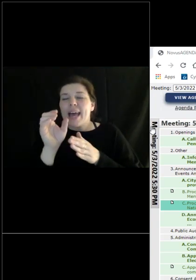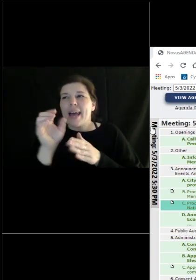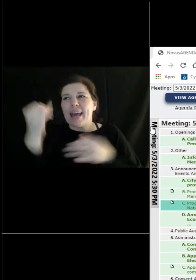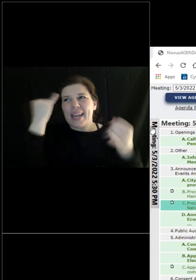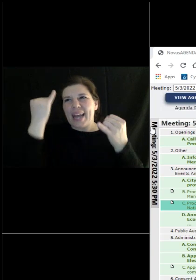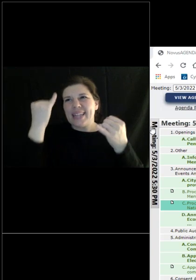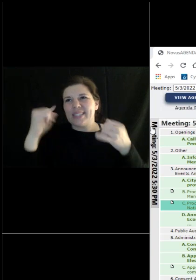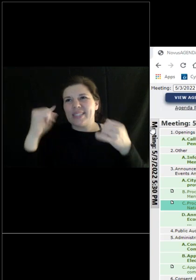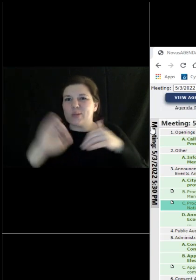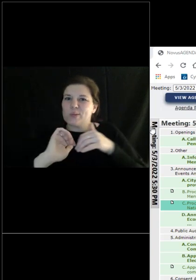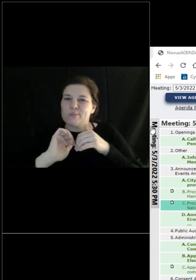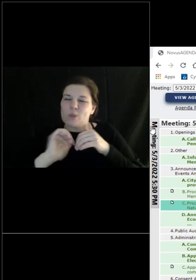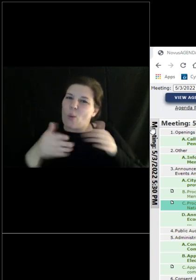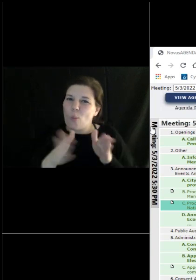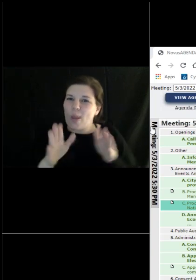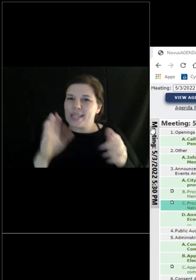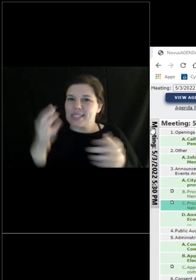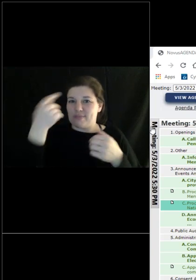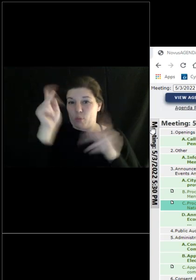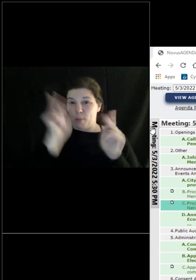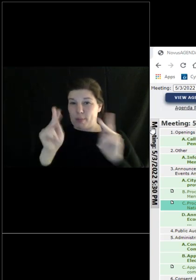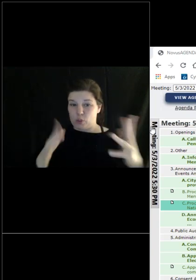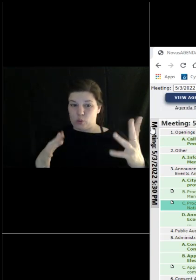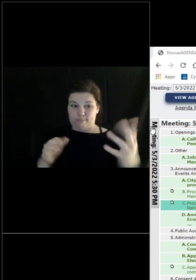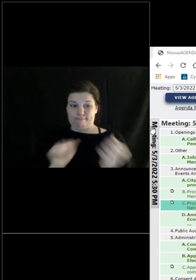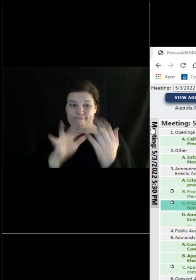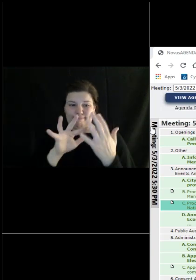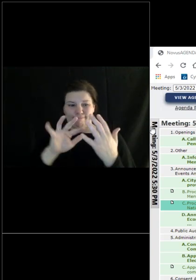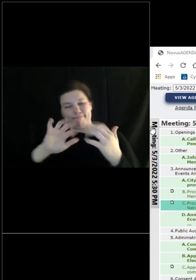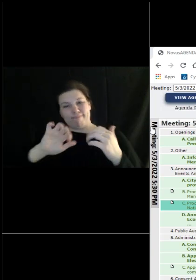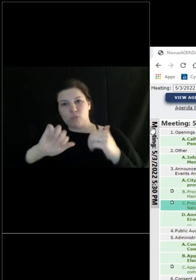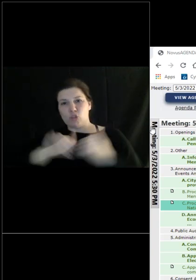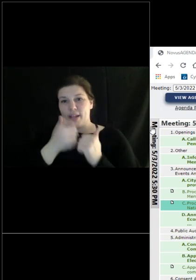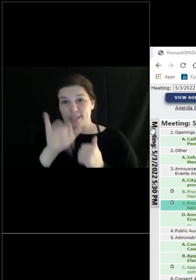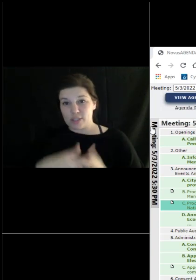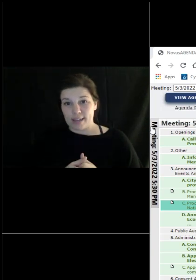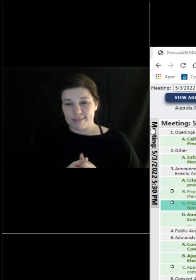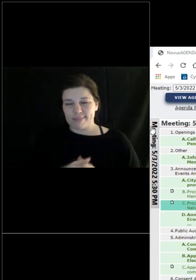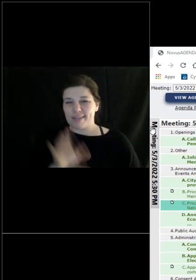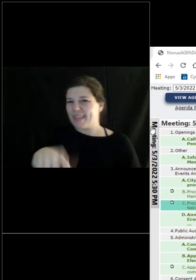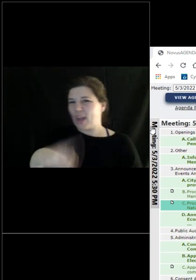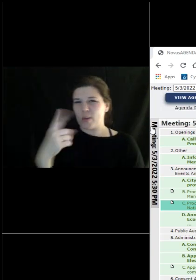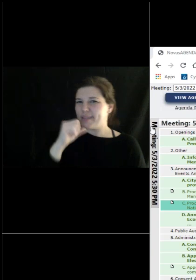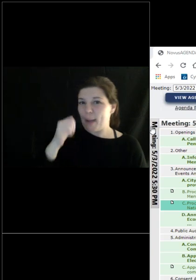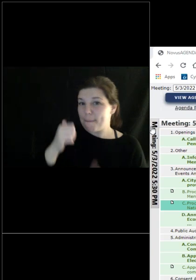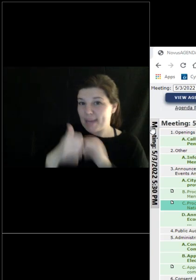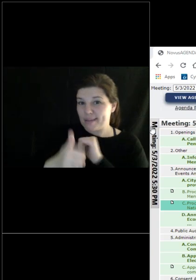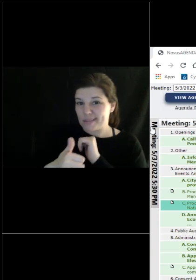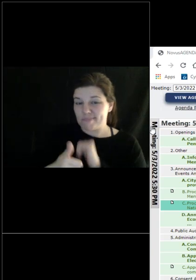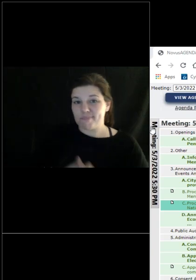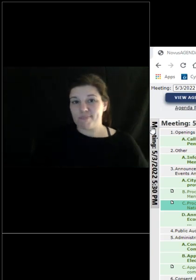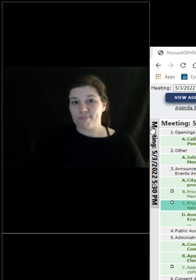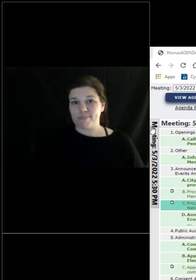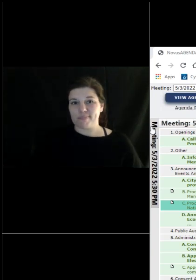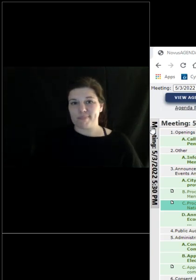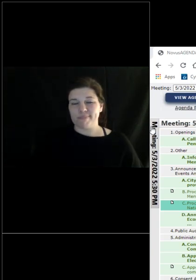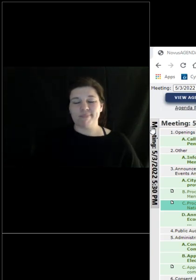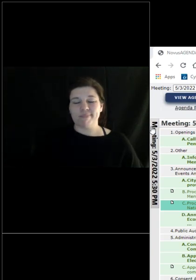did not pass. So I think it's a good example. Again, if you read the headlines, all session we fought on both of those. One passed, one did